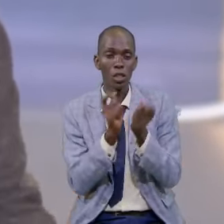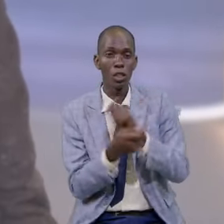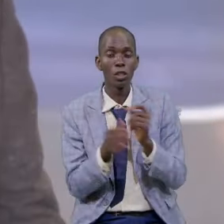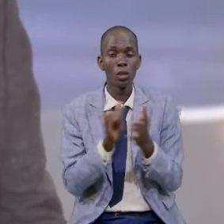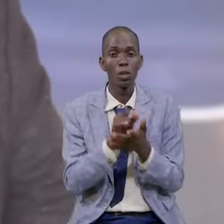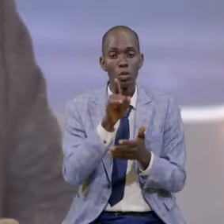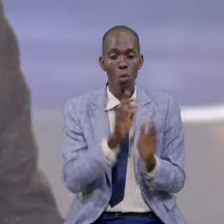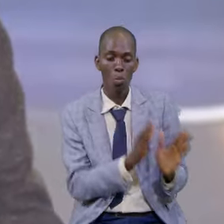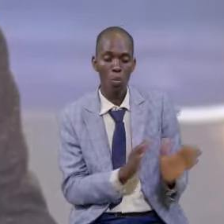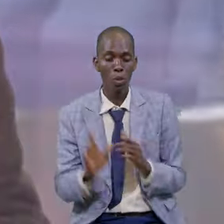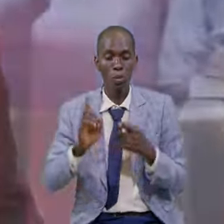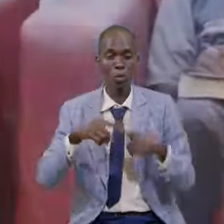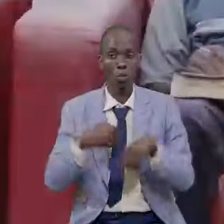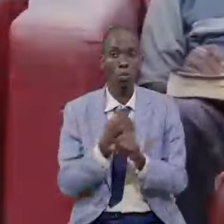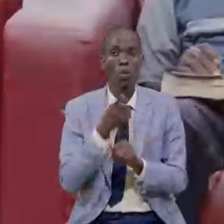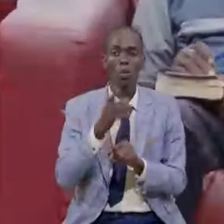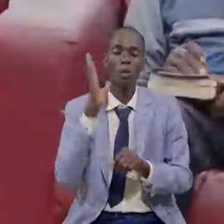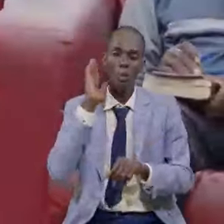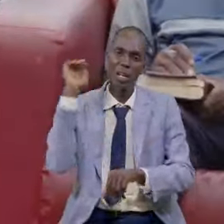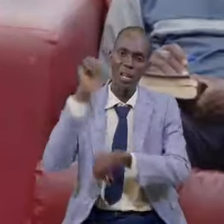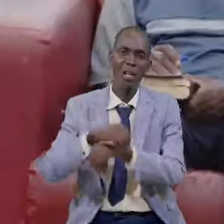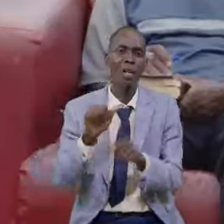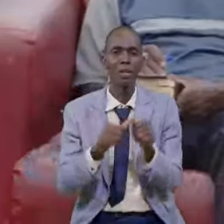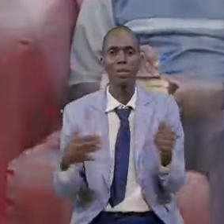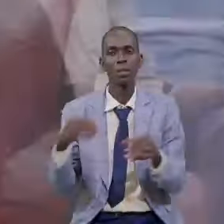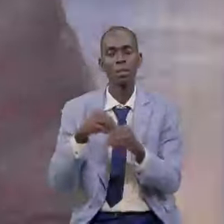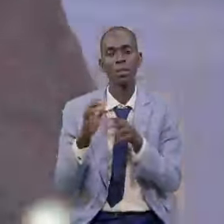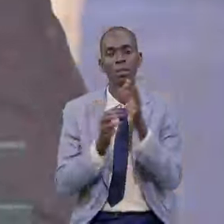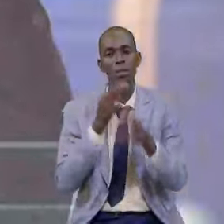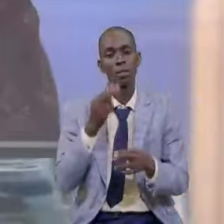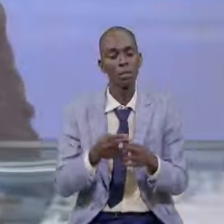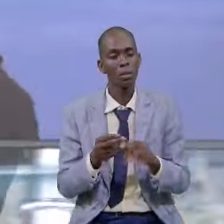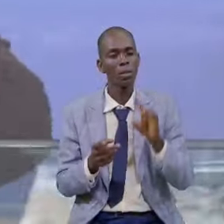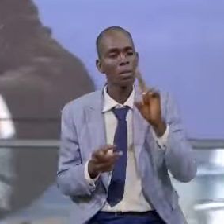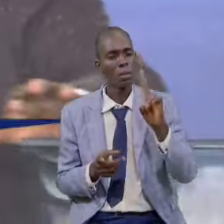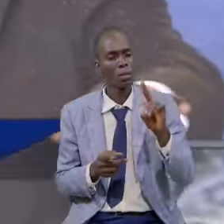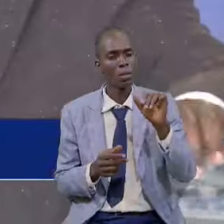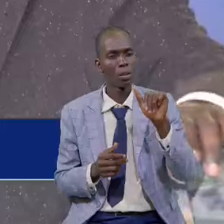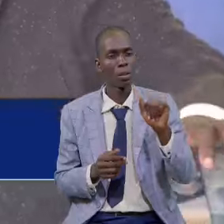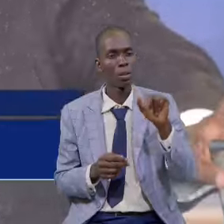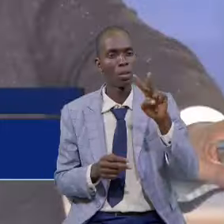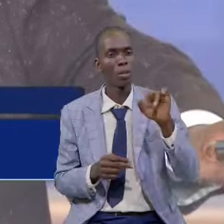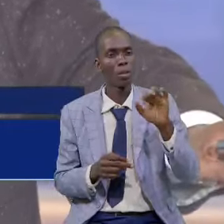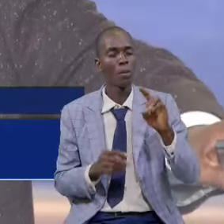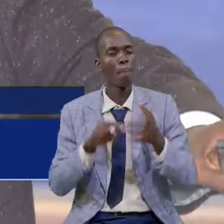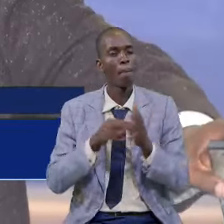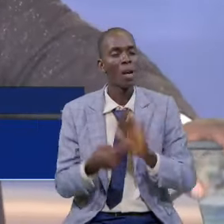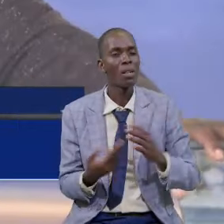will bring everything down. Yeah. David, daring